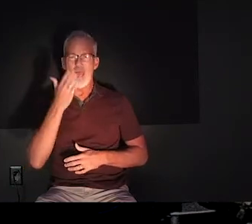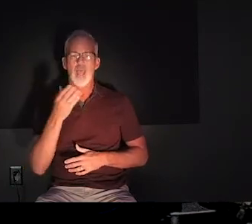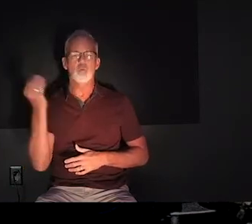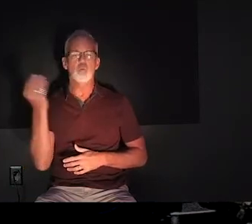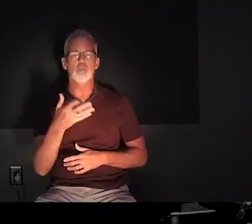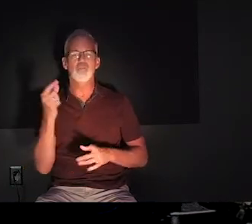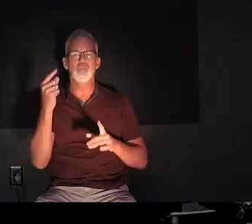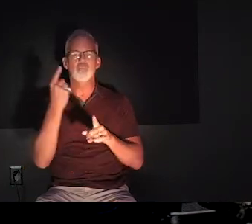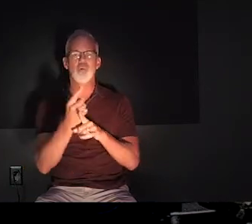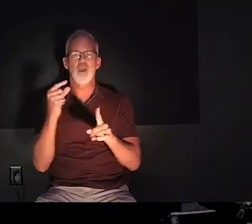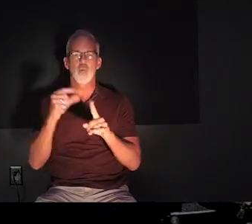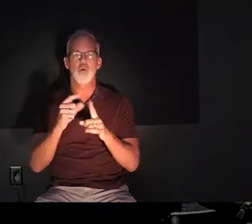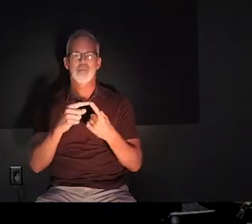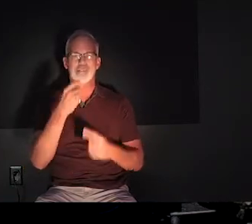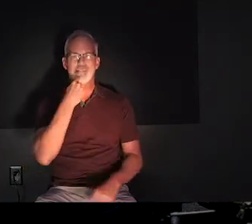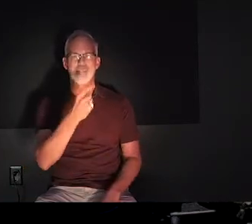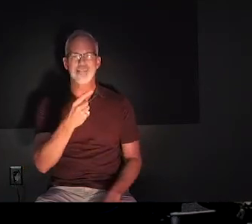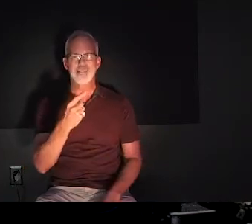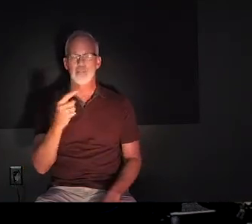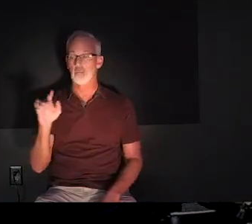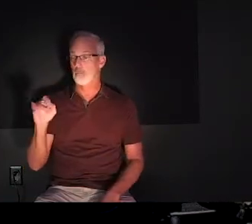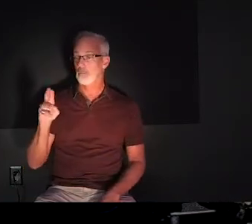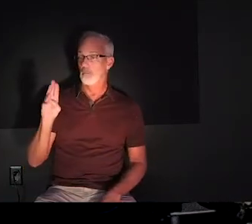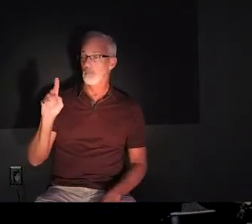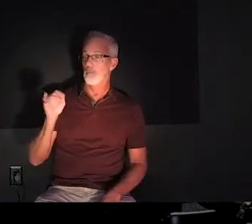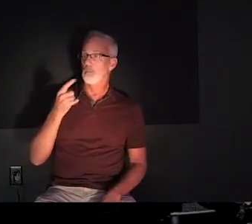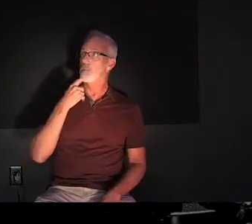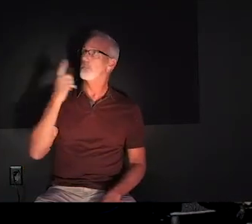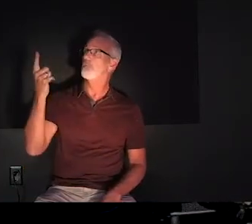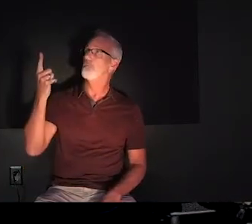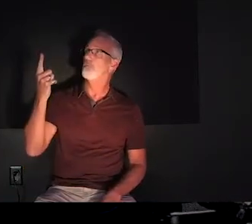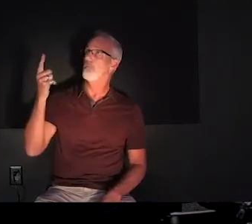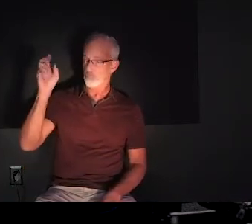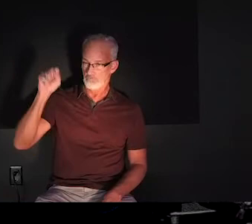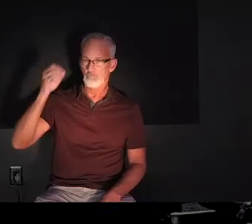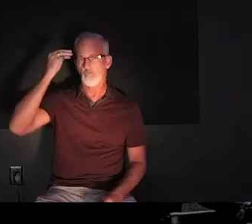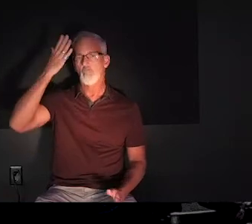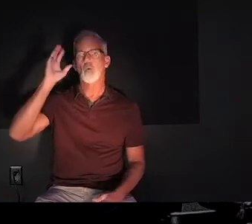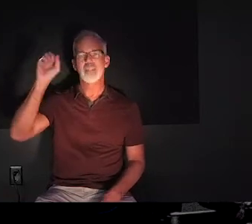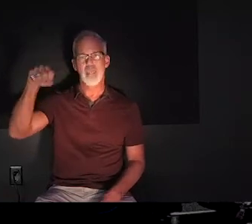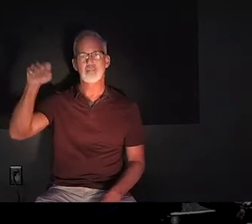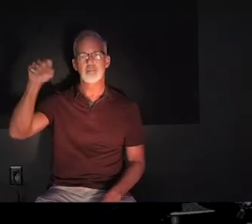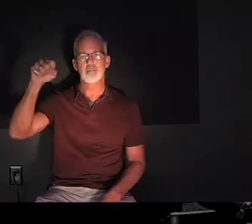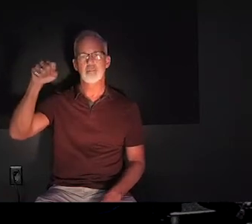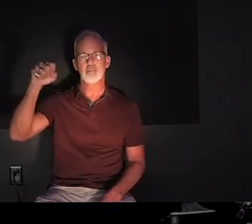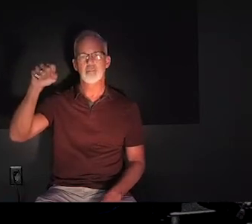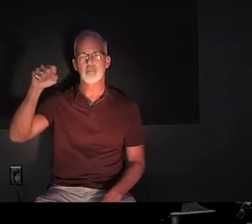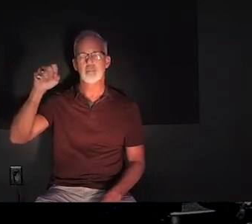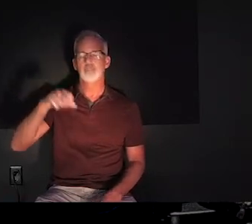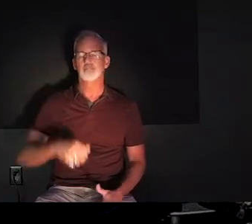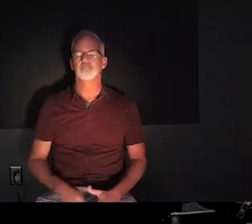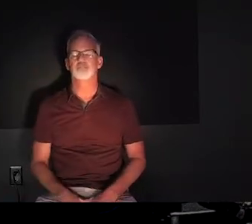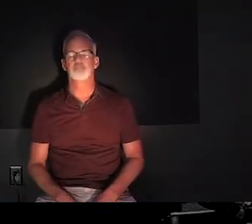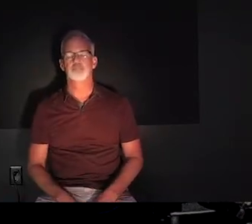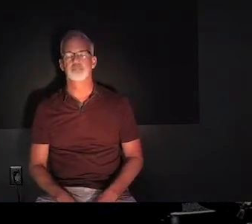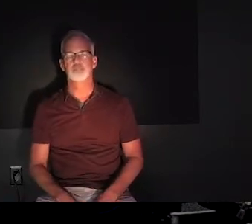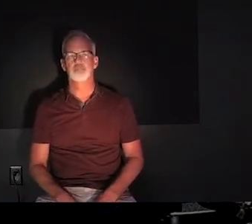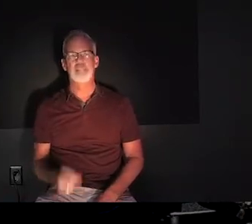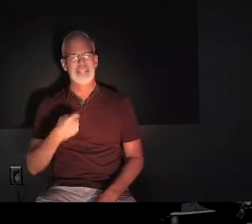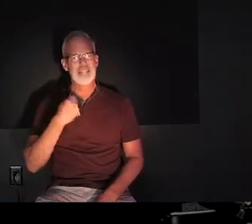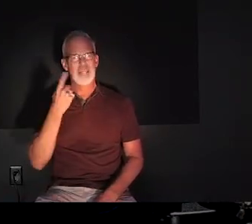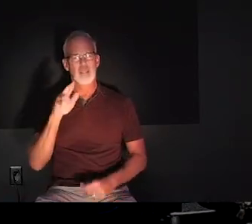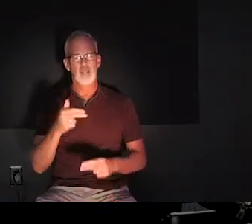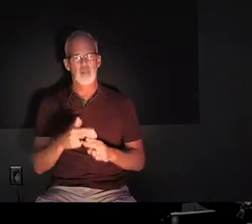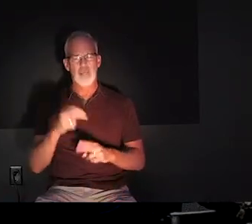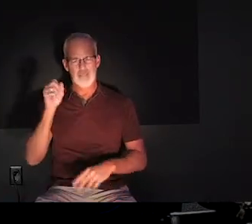words to say. And you know what Jeremiah did? Jeremiah went and put his yes on the table. When I think about putting a yes on the table,